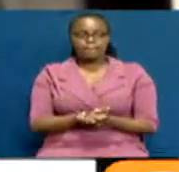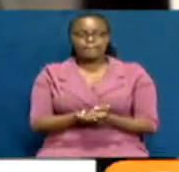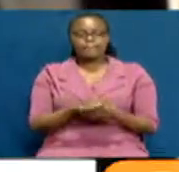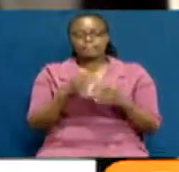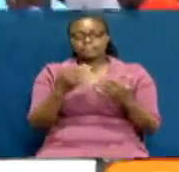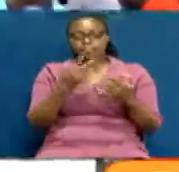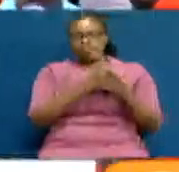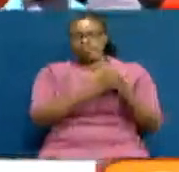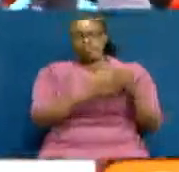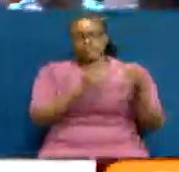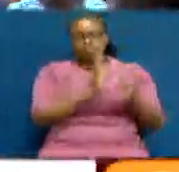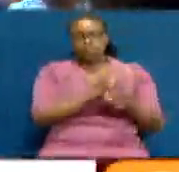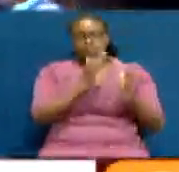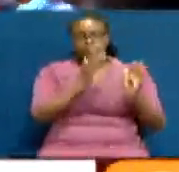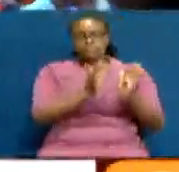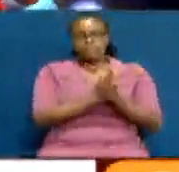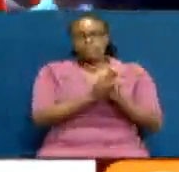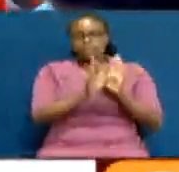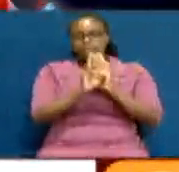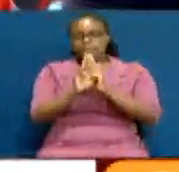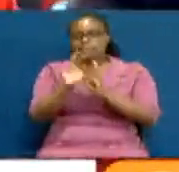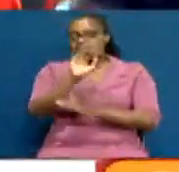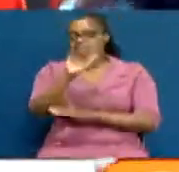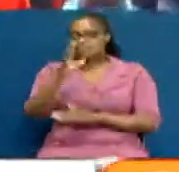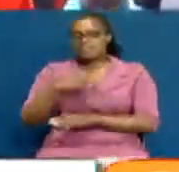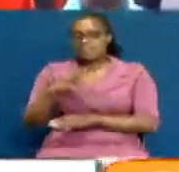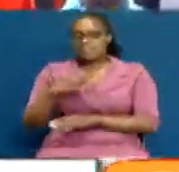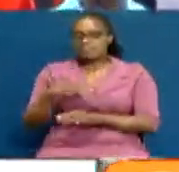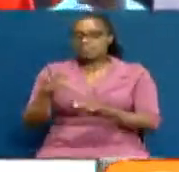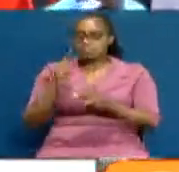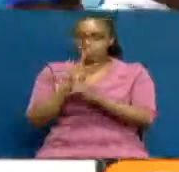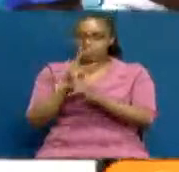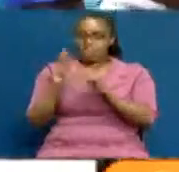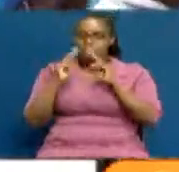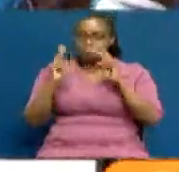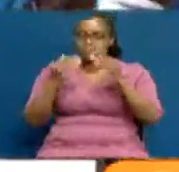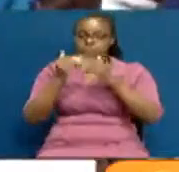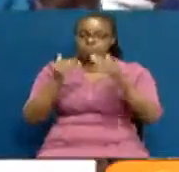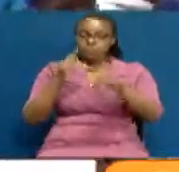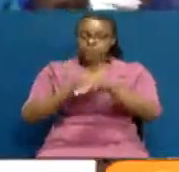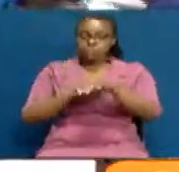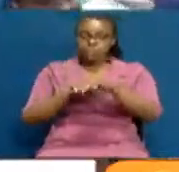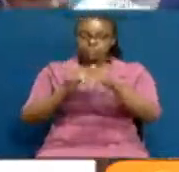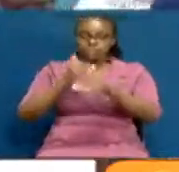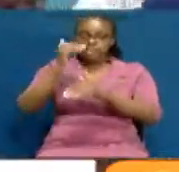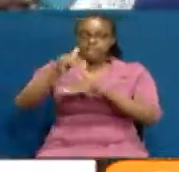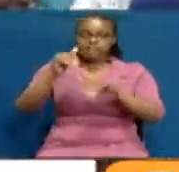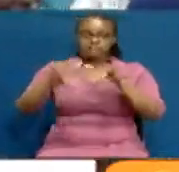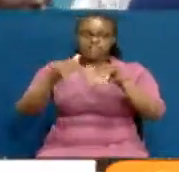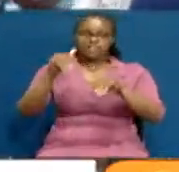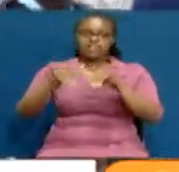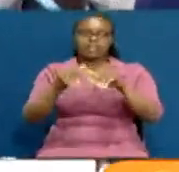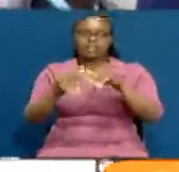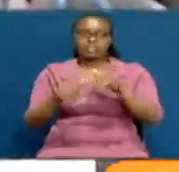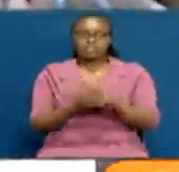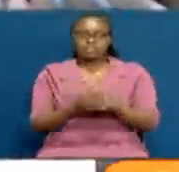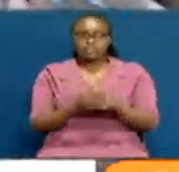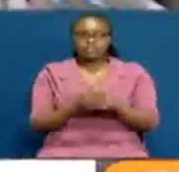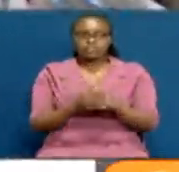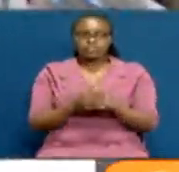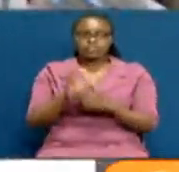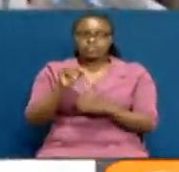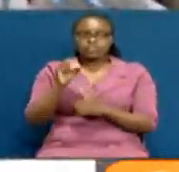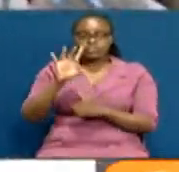Both artists and presenters urging locals to keep the peace before, during, and after the election.